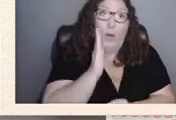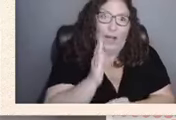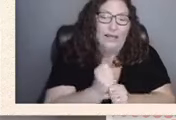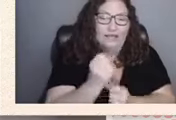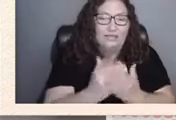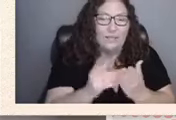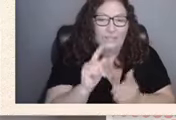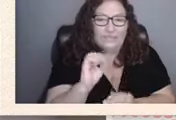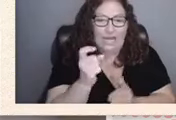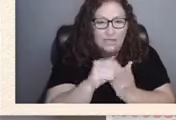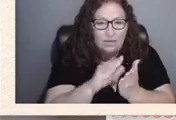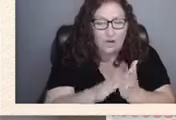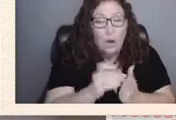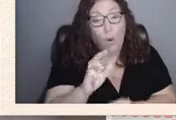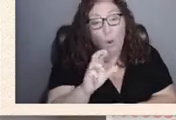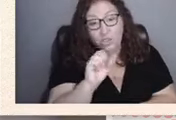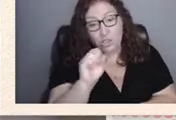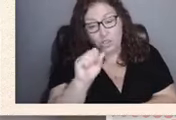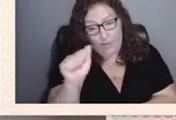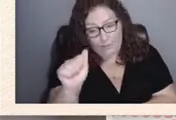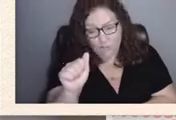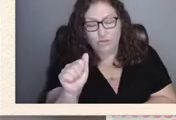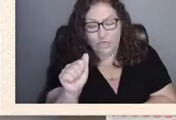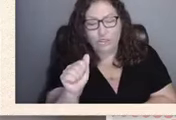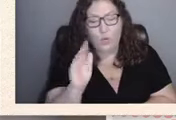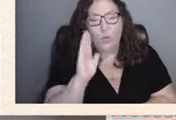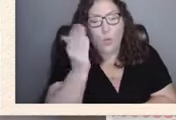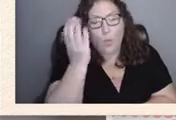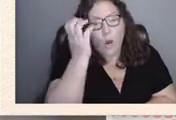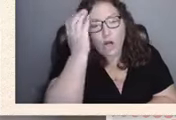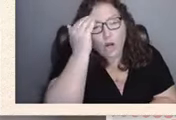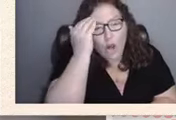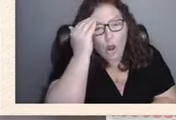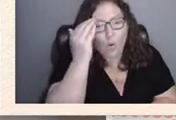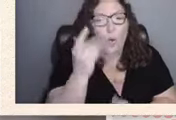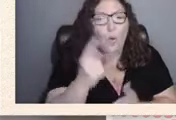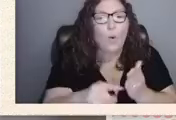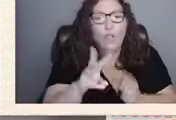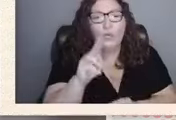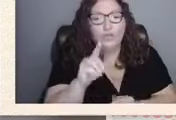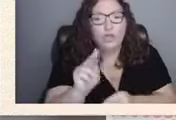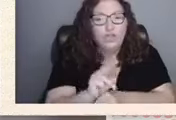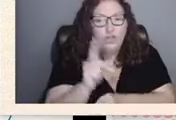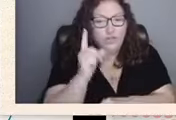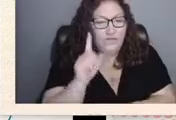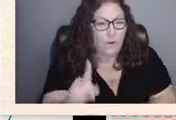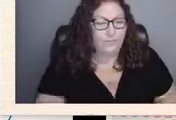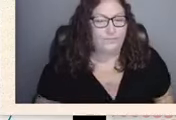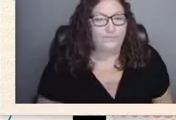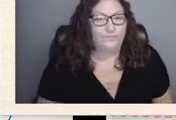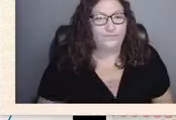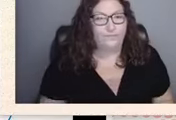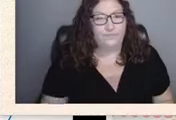Security Administration, if you're on SSI, would want to know what these withdrawals are used for.